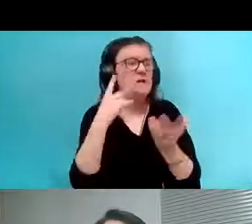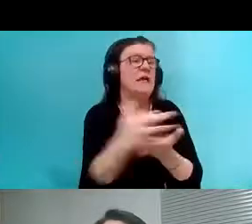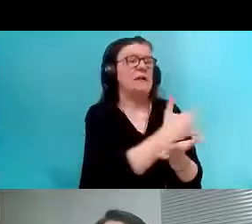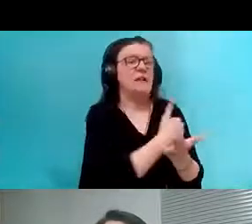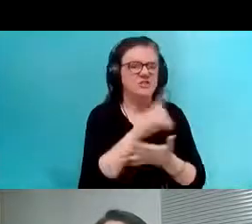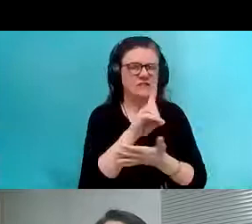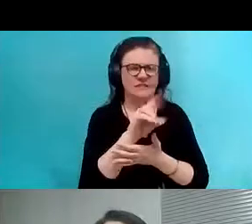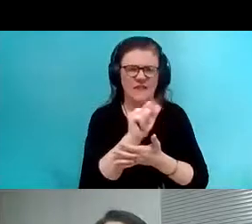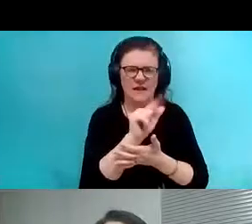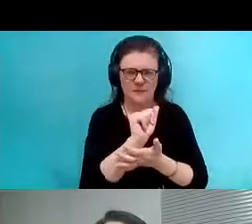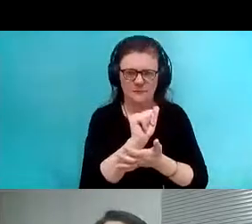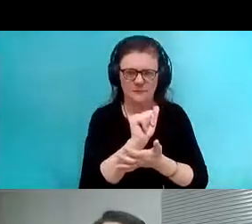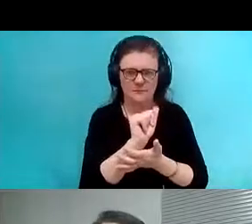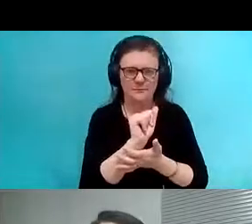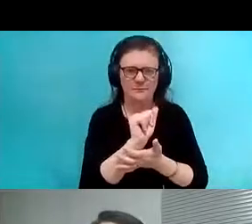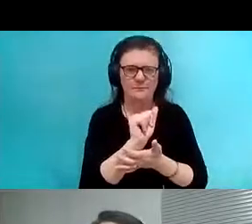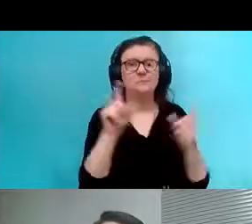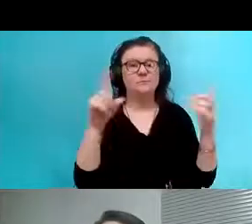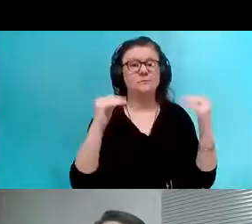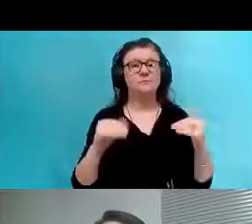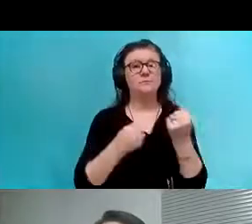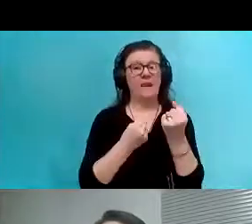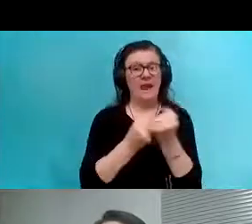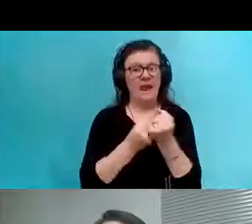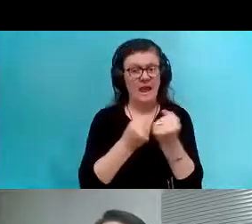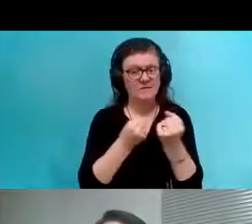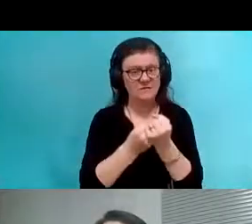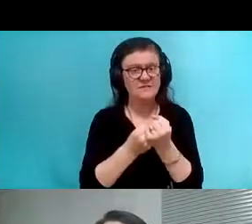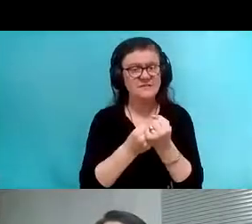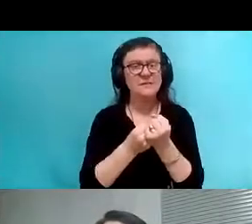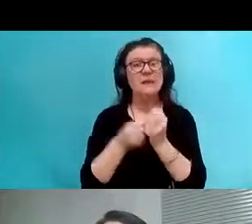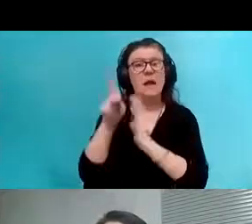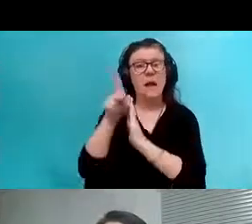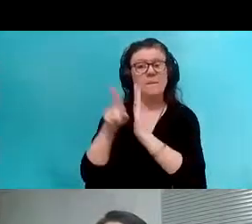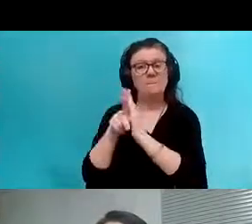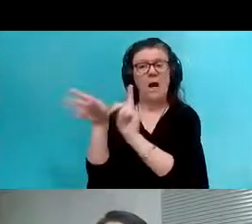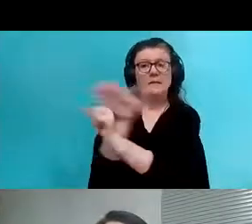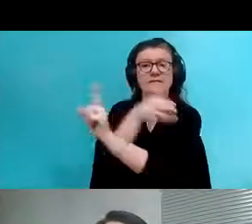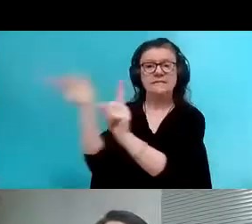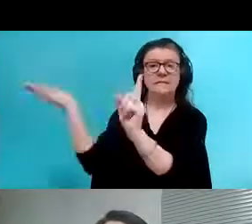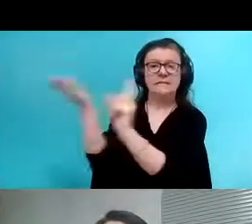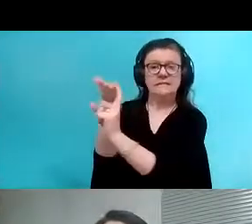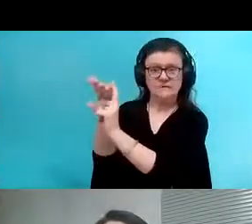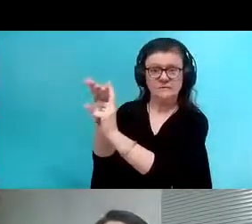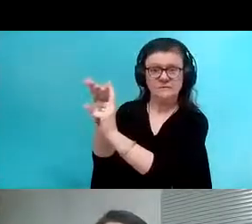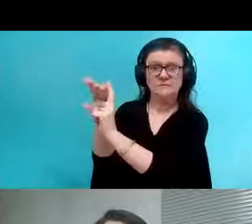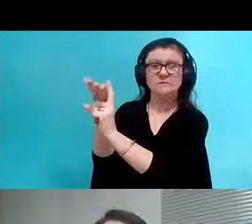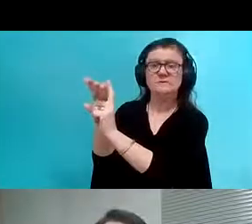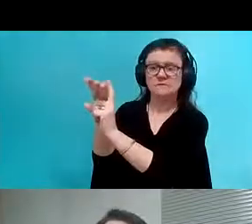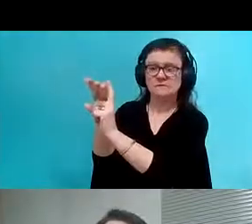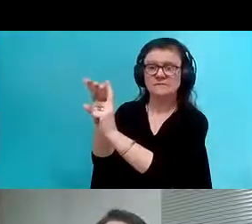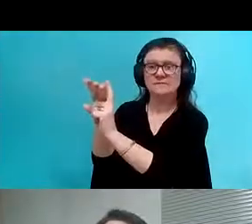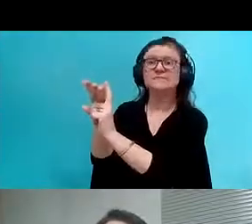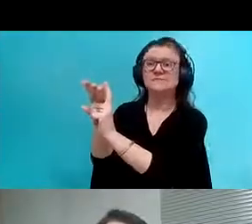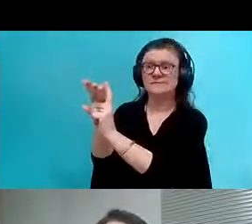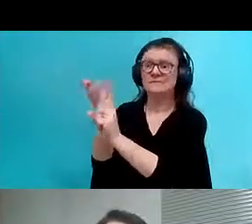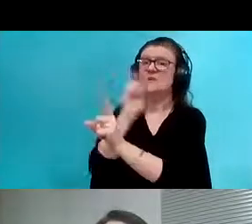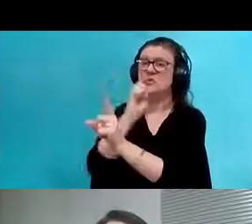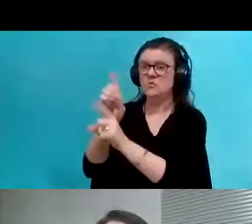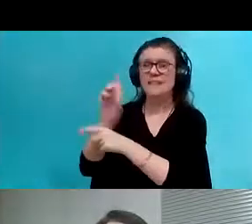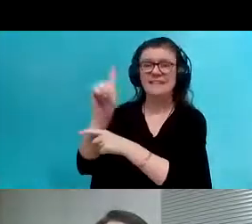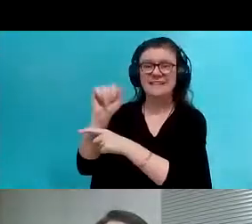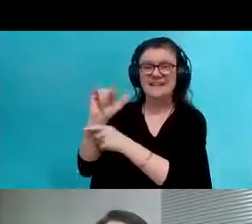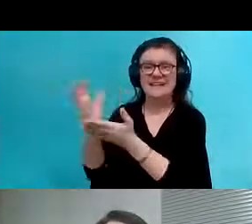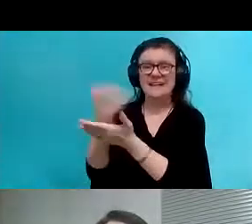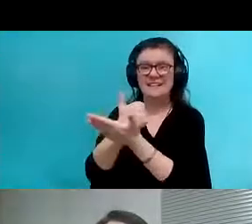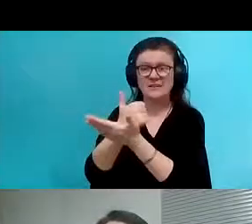In addition to that, the advocacy and influencing policy shift in the data collection and